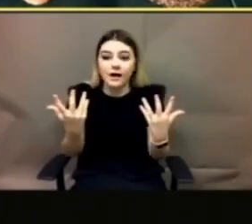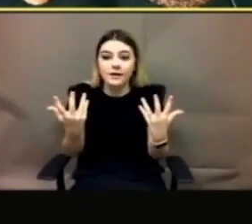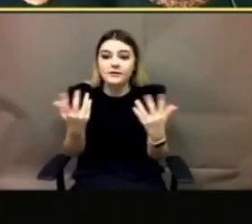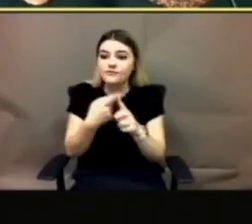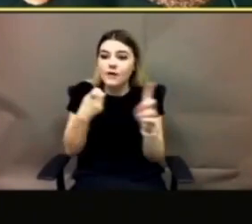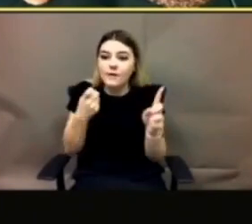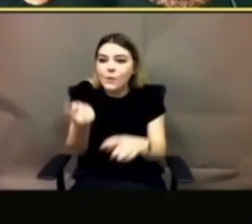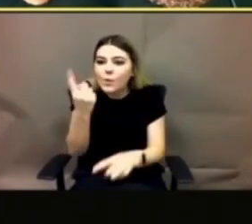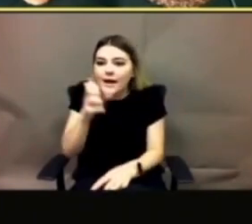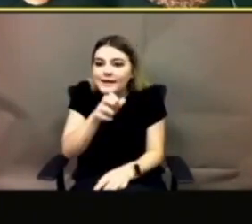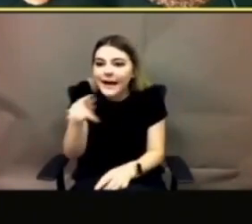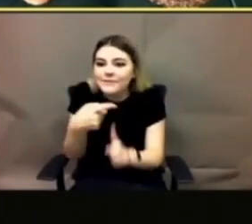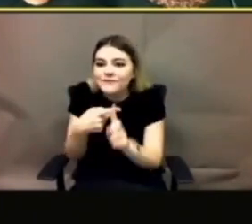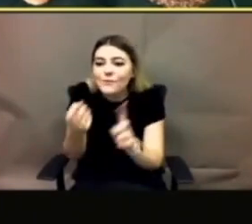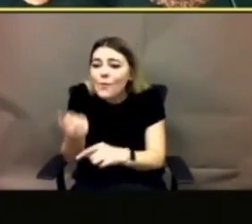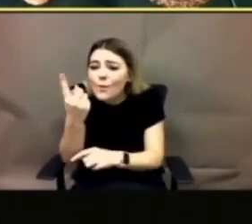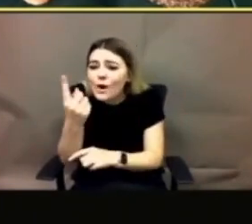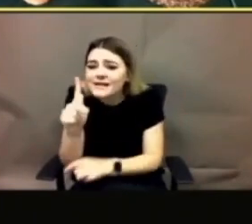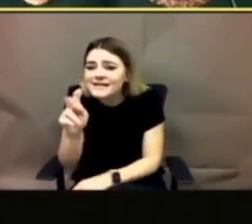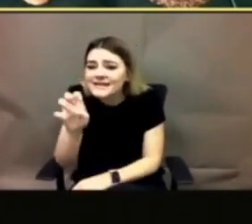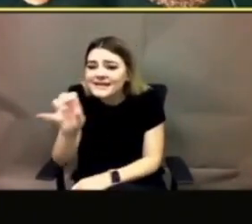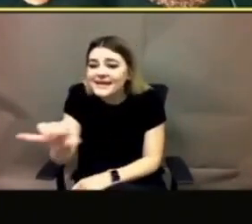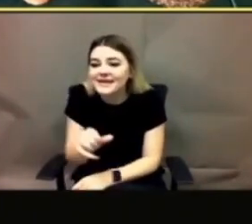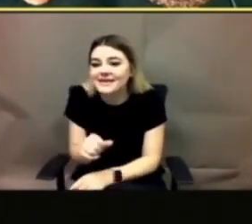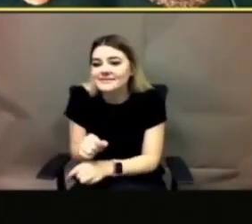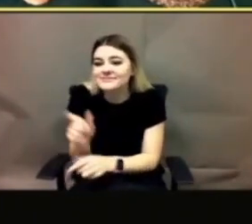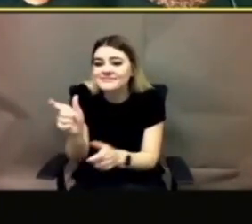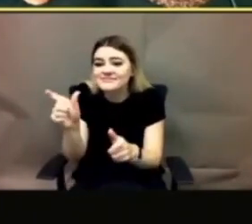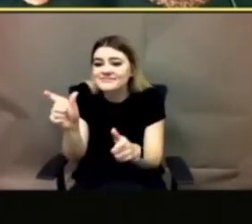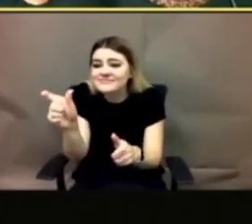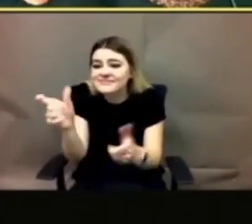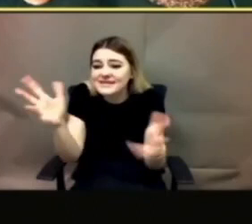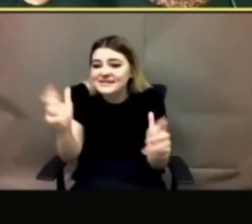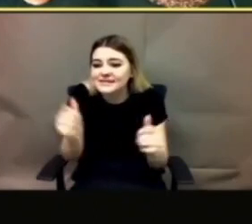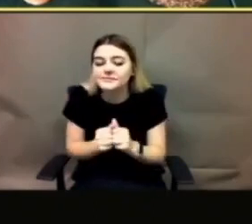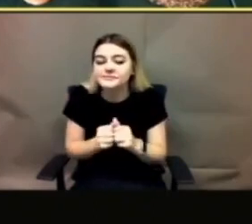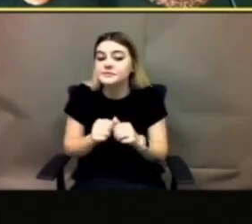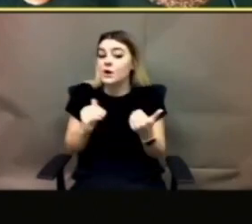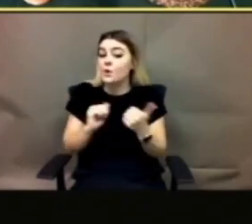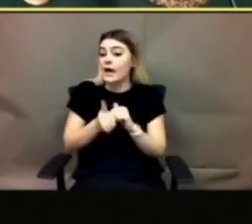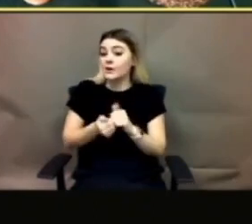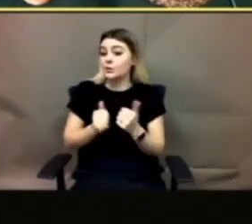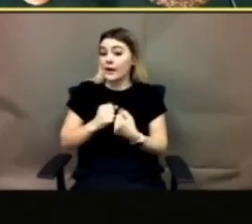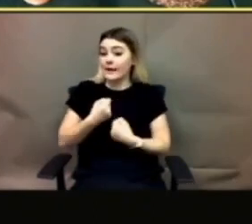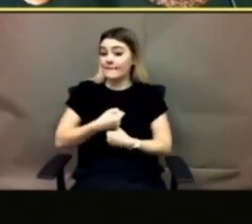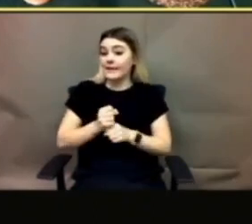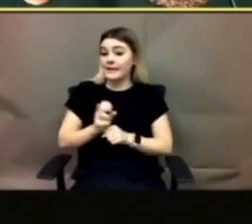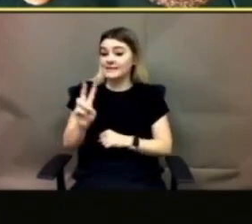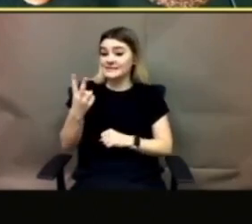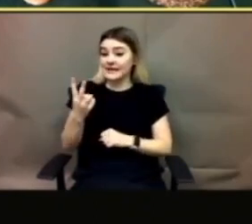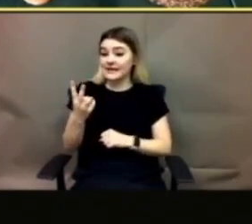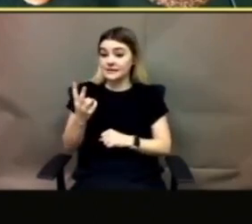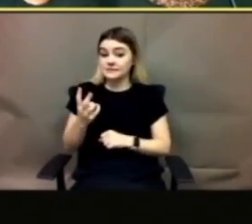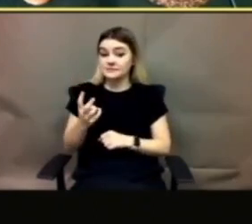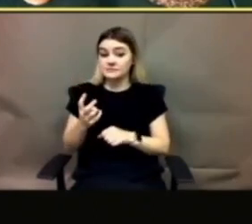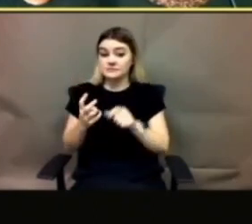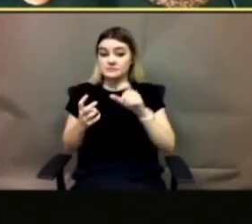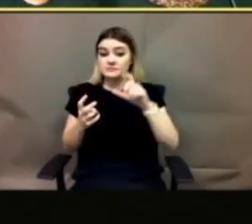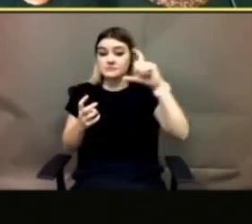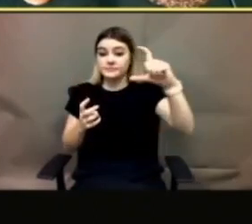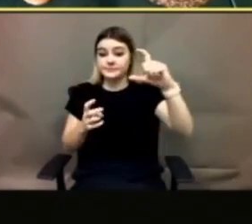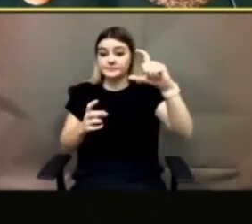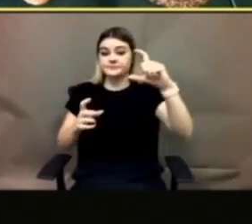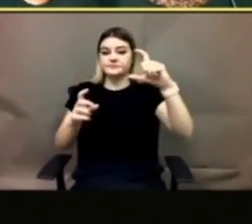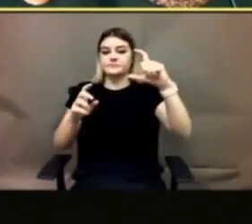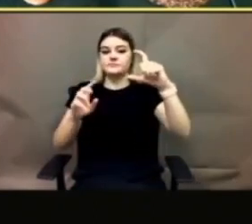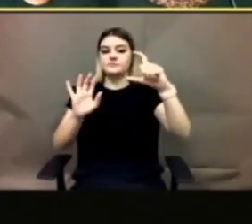for one key. Well, how could I make the second key? Just duplicate that stack, and now the